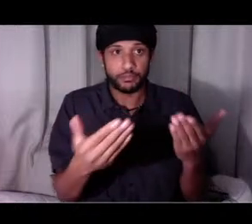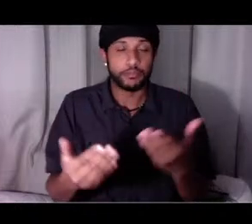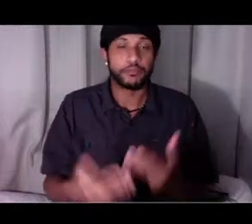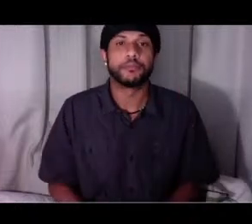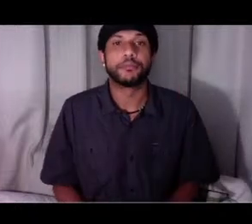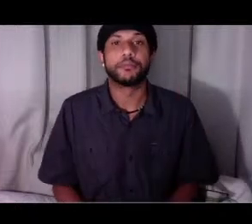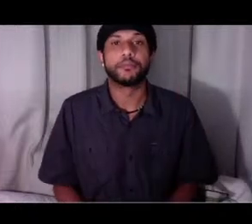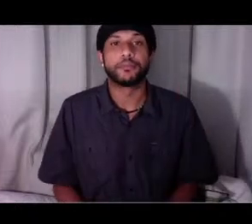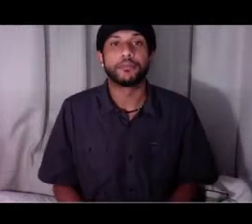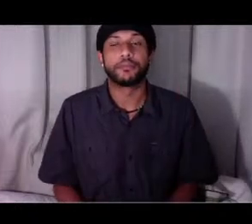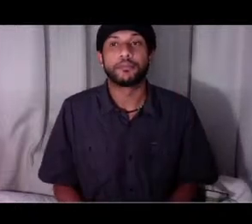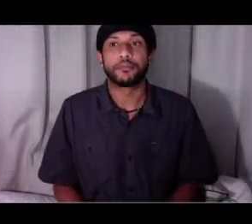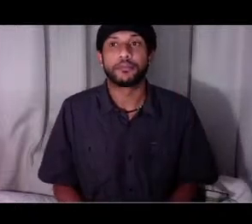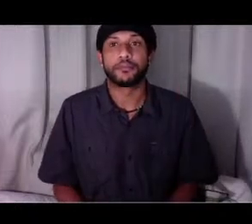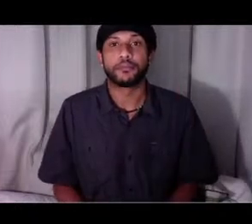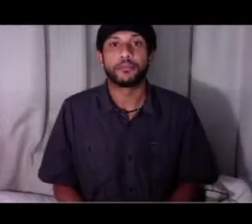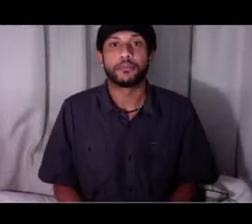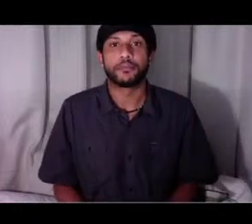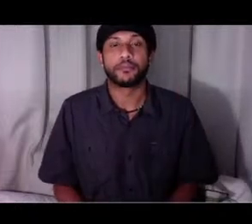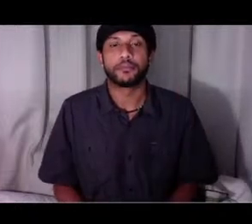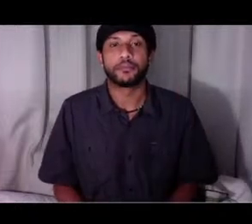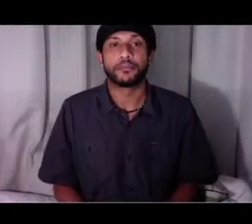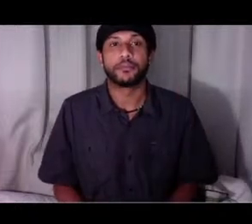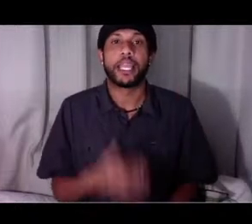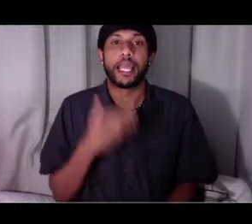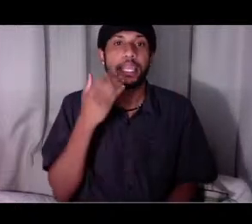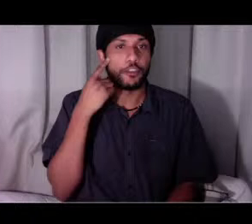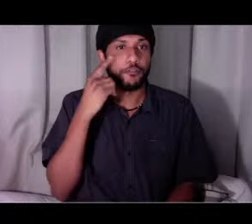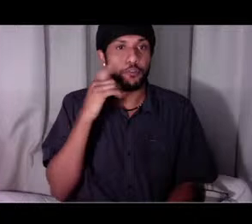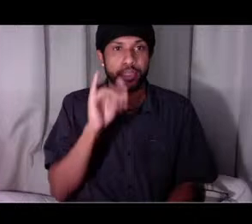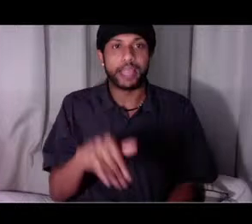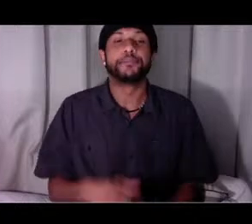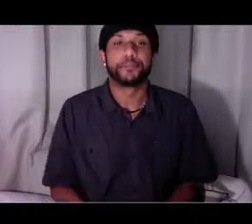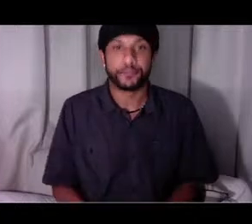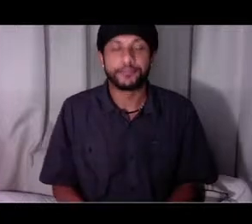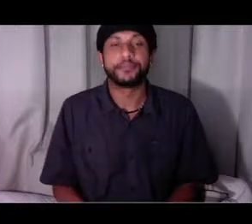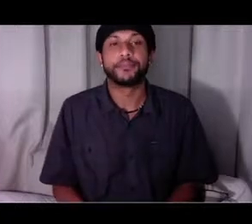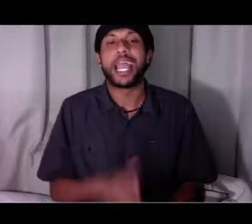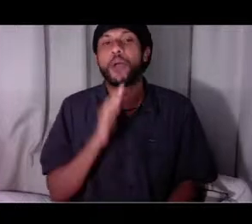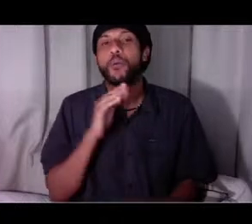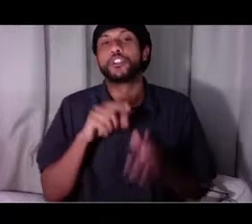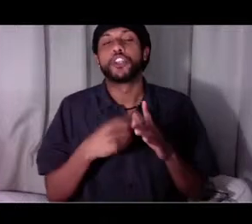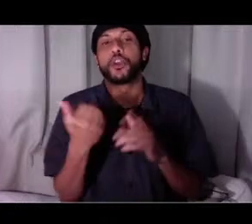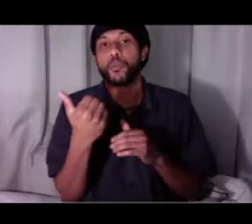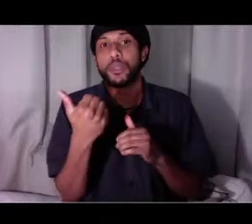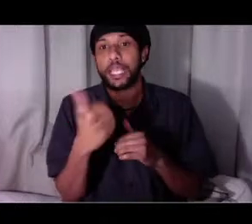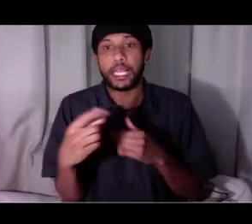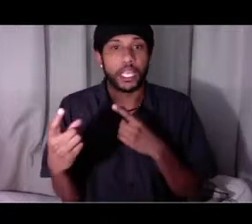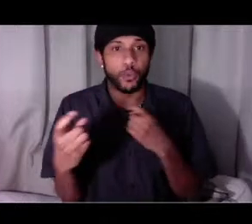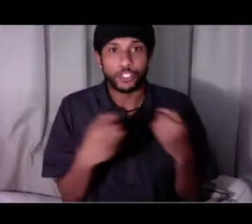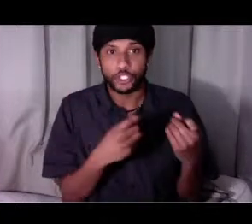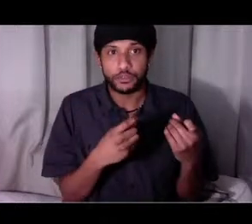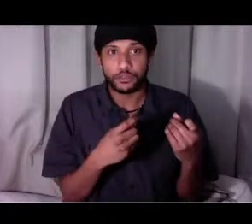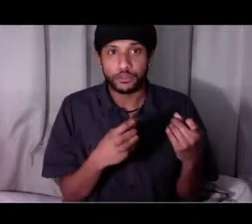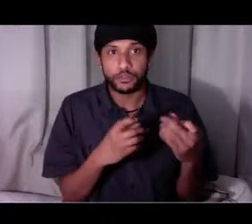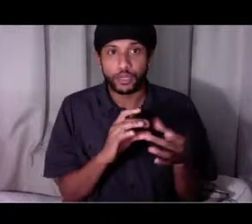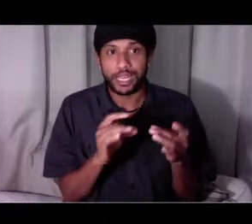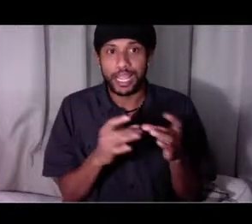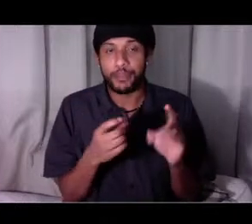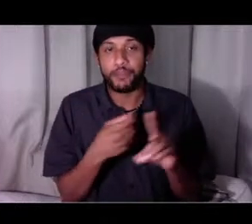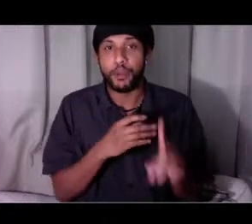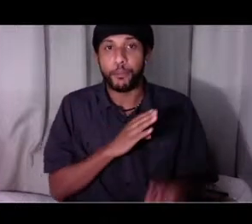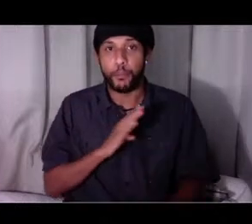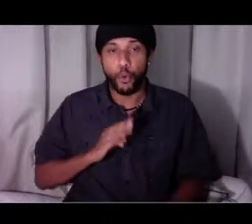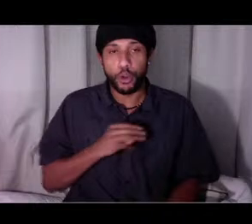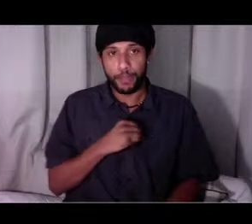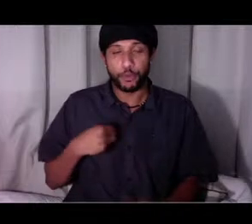this time thank you for that uh Mr Vegas I'll go ahead and start with any questions or comments from board members that you